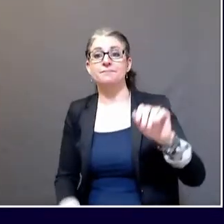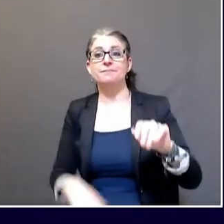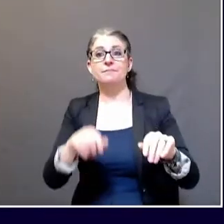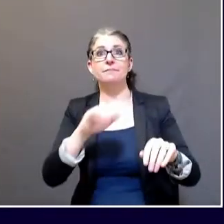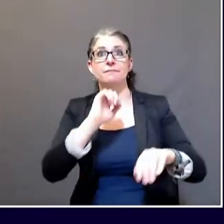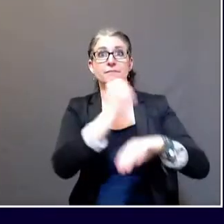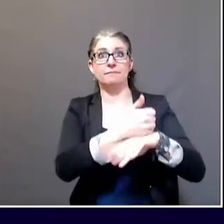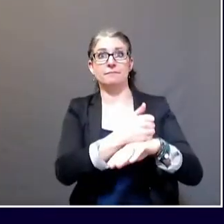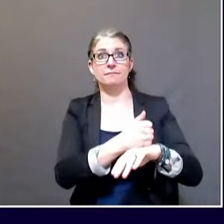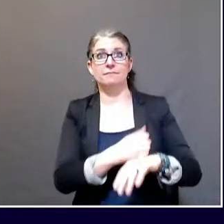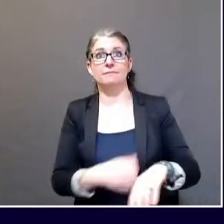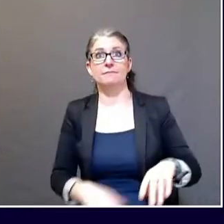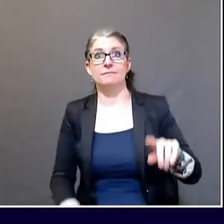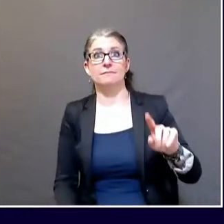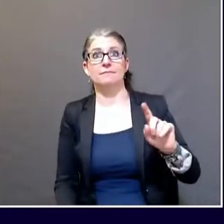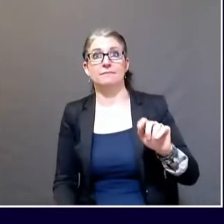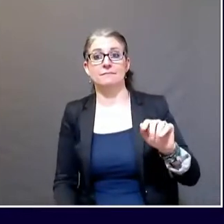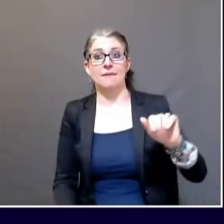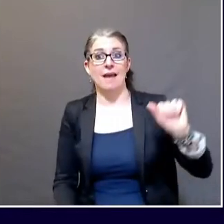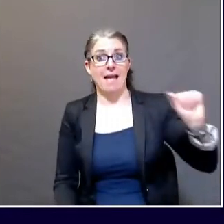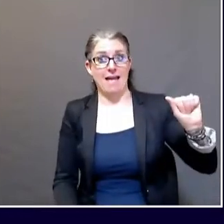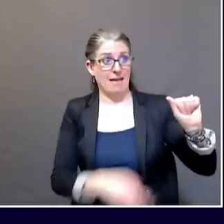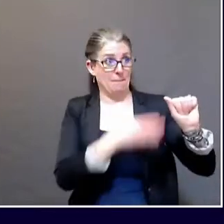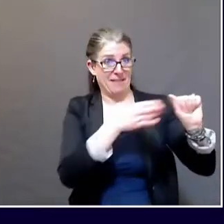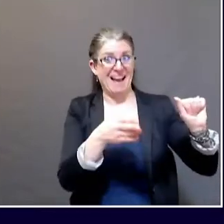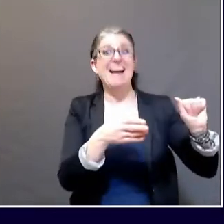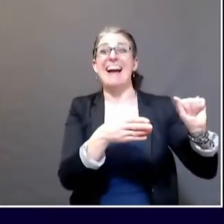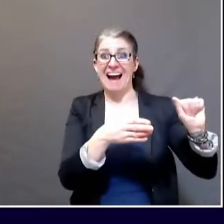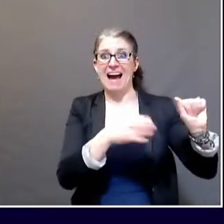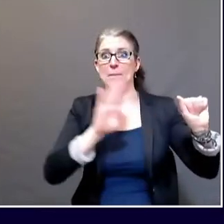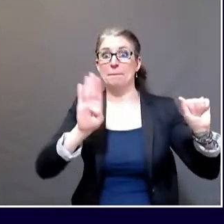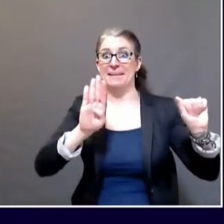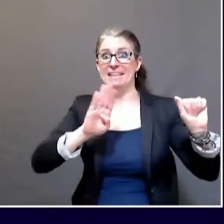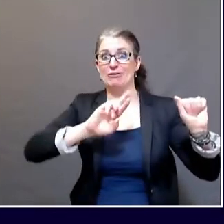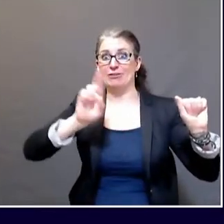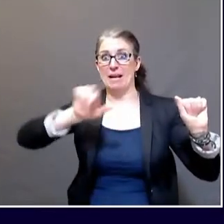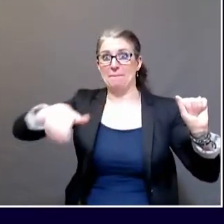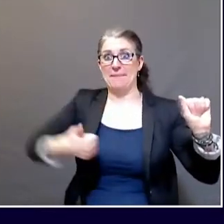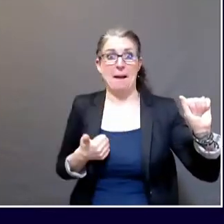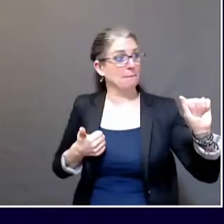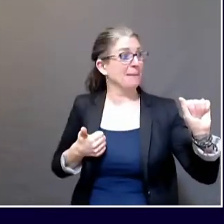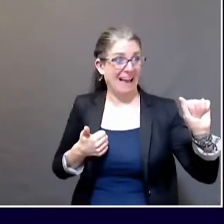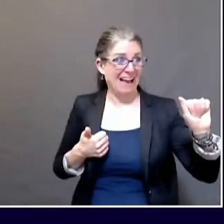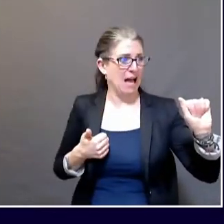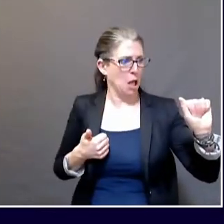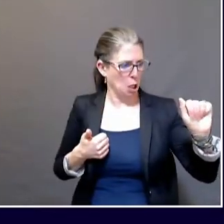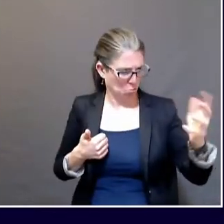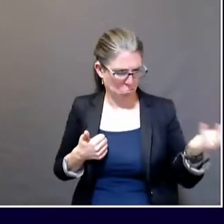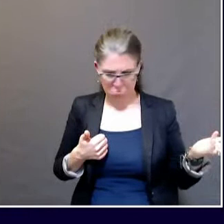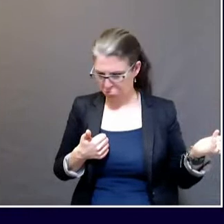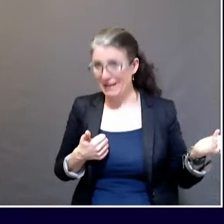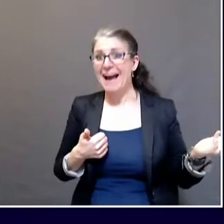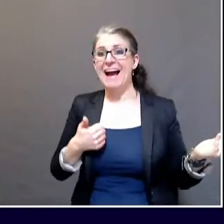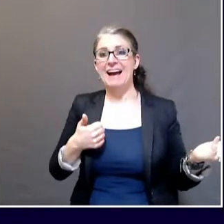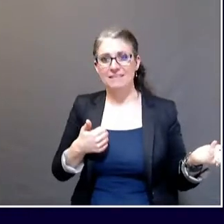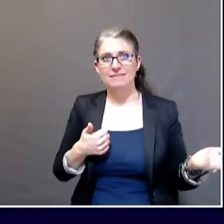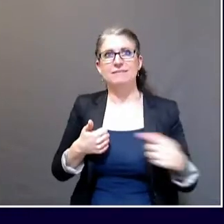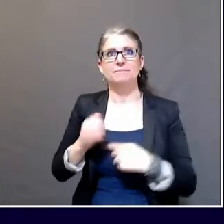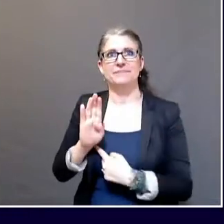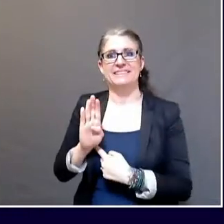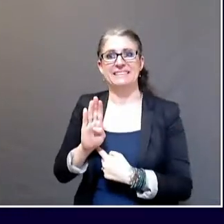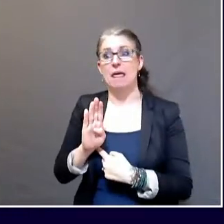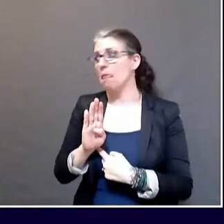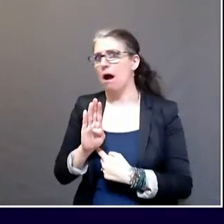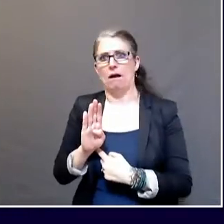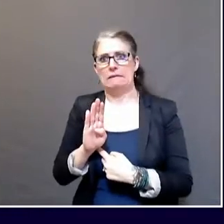vaccinating law enforcement, I want to make sure that we have a team ready to do that and a backup team for that. So I understand that